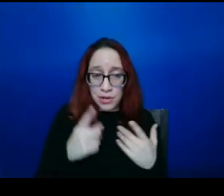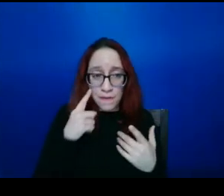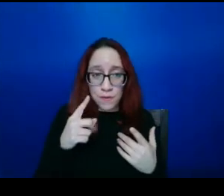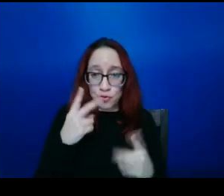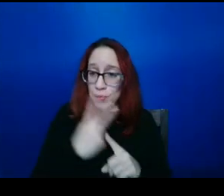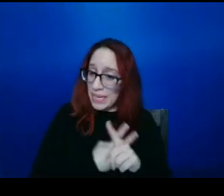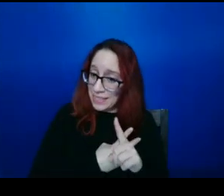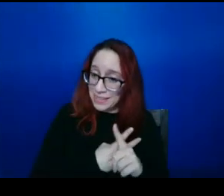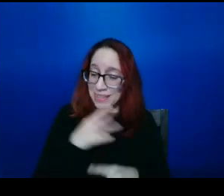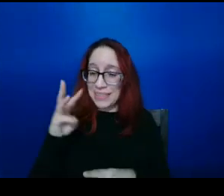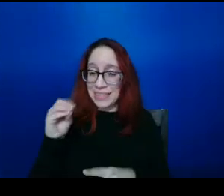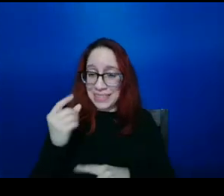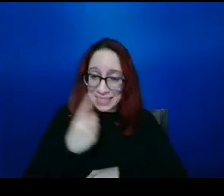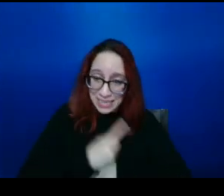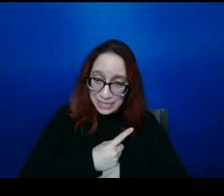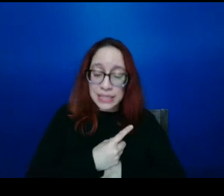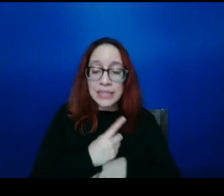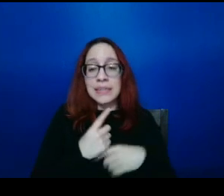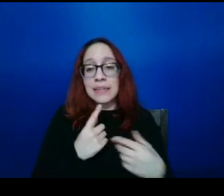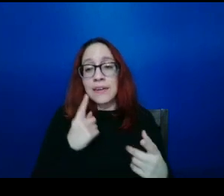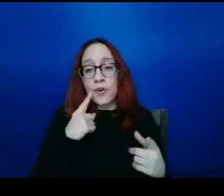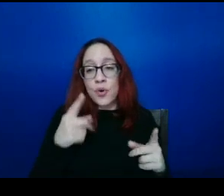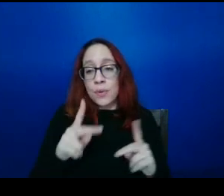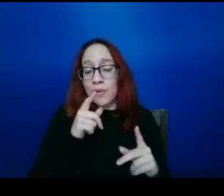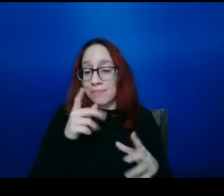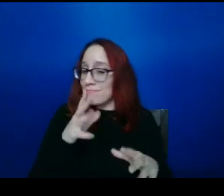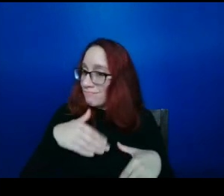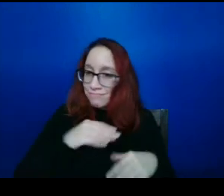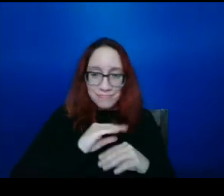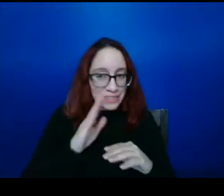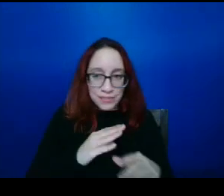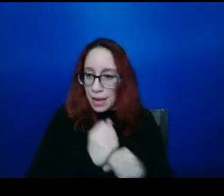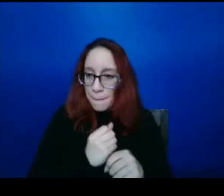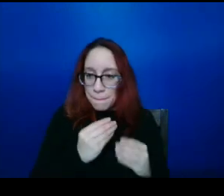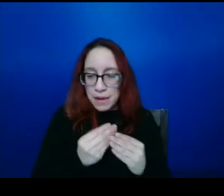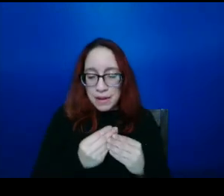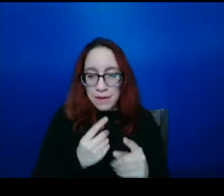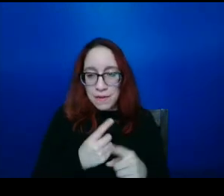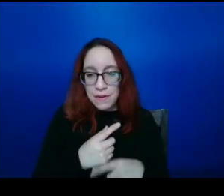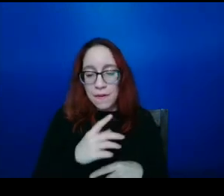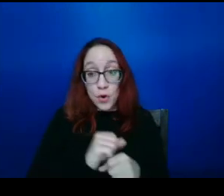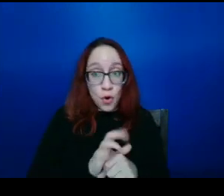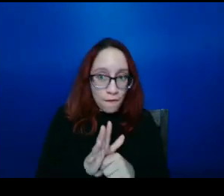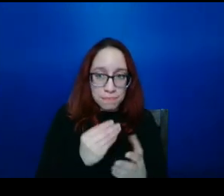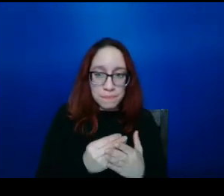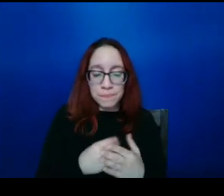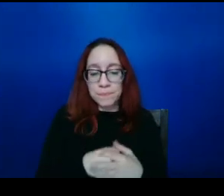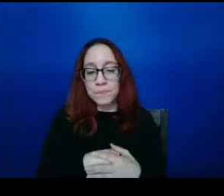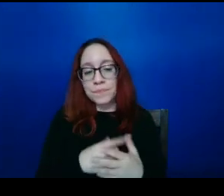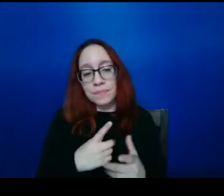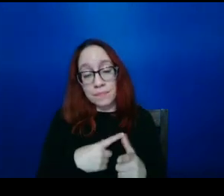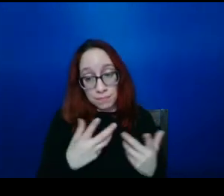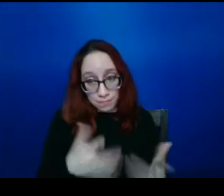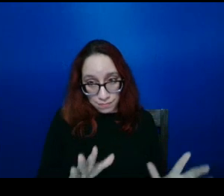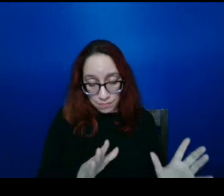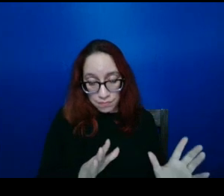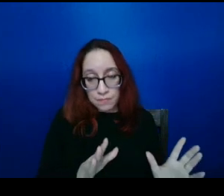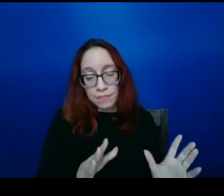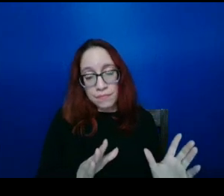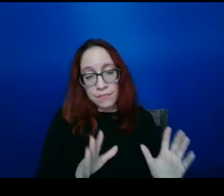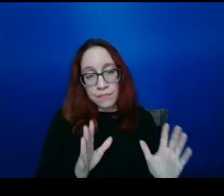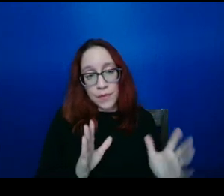2 months, 60 days, for those who have not received any sort of funding, previous COVID funding. And then once that's over, whatever funding's